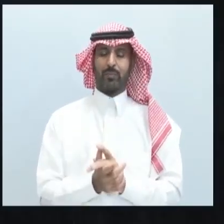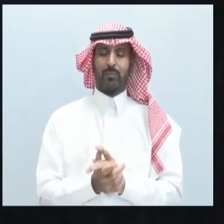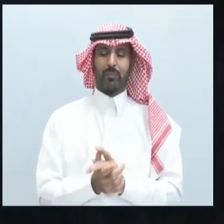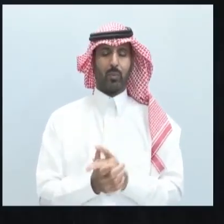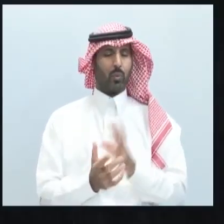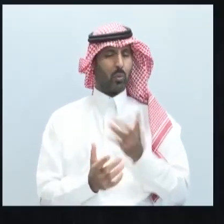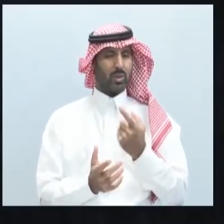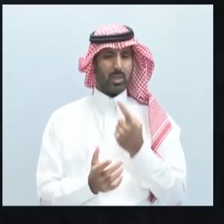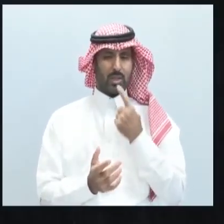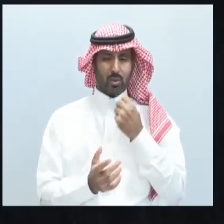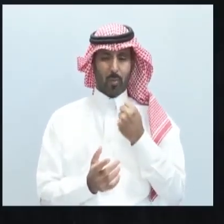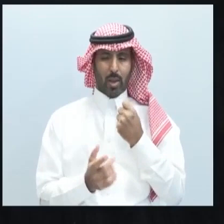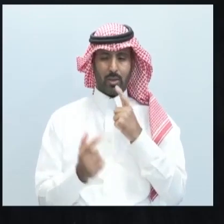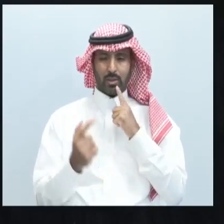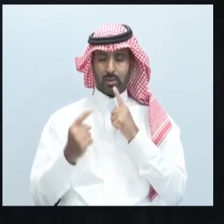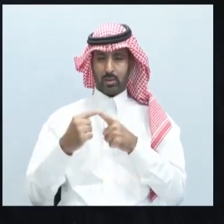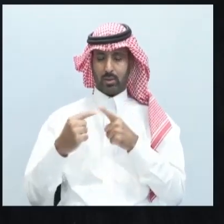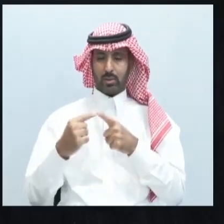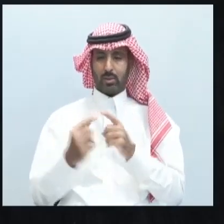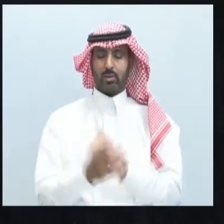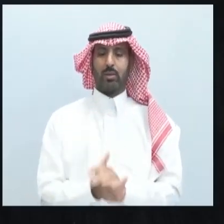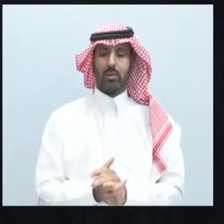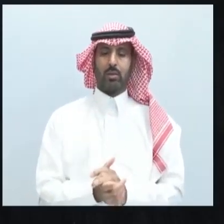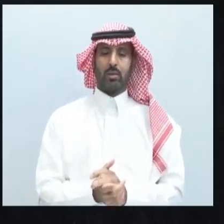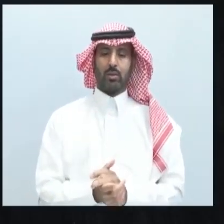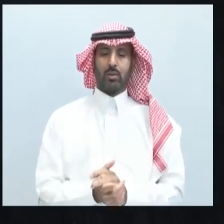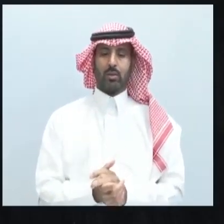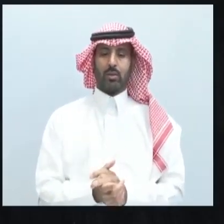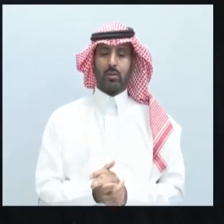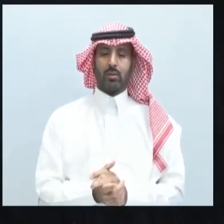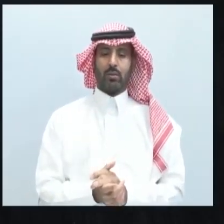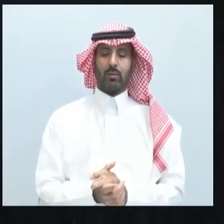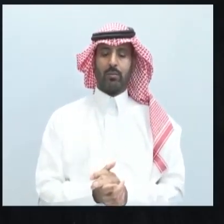difficulties? We can see, for example,